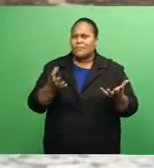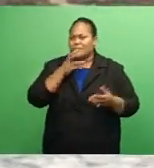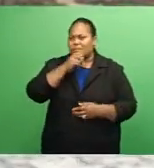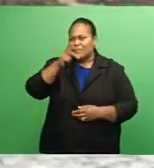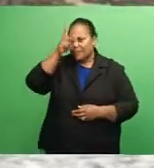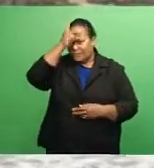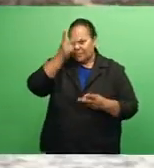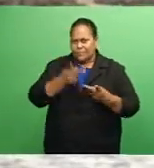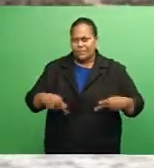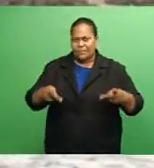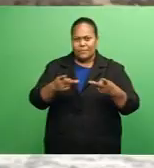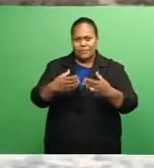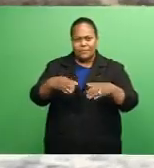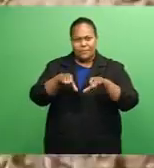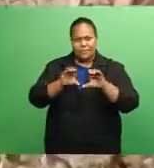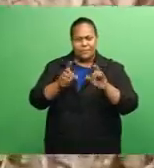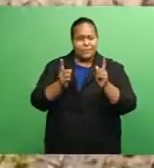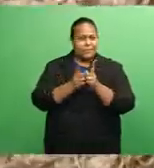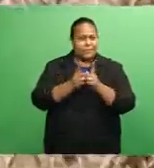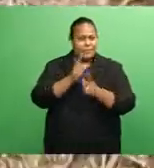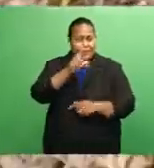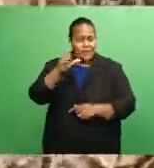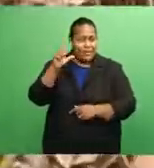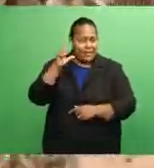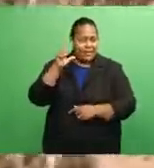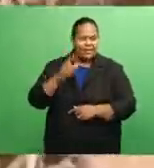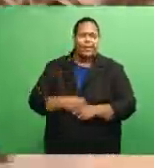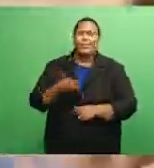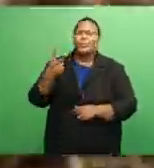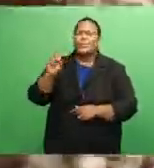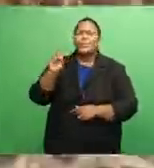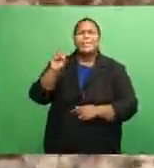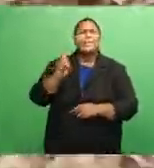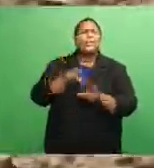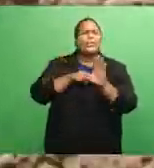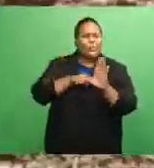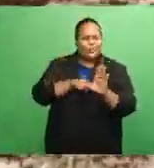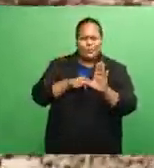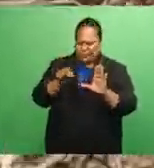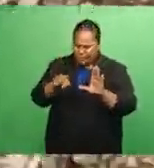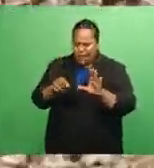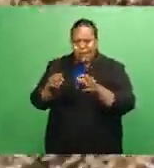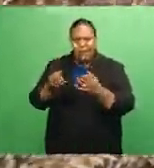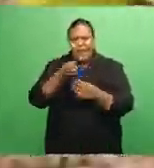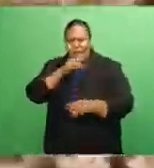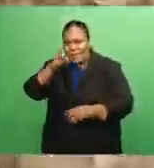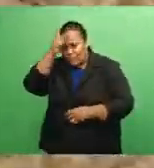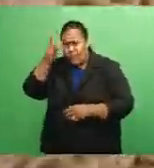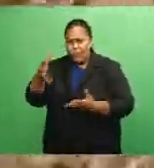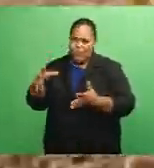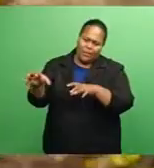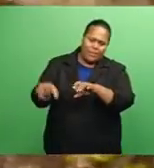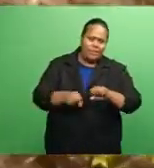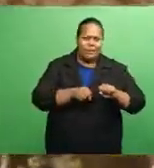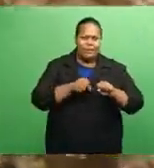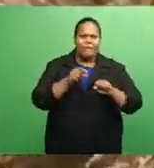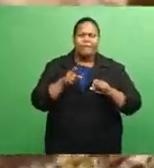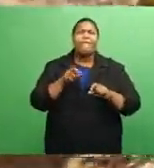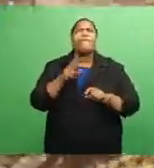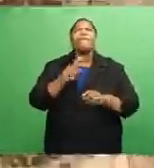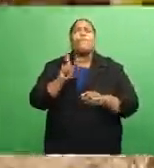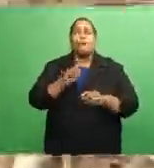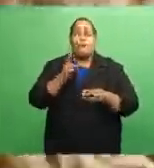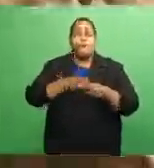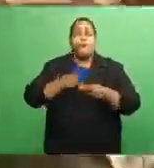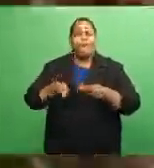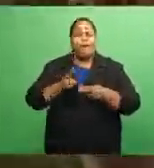meeting yesterday. Tundravu adds that 20 youth from the island were taken into custody for allegations of cultivation of marijuana